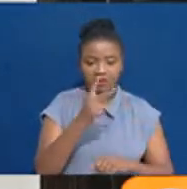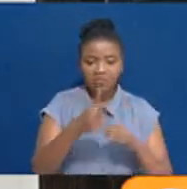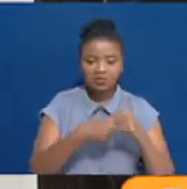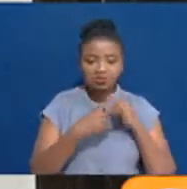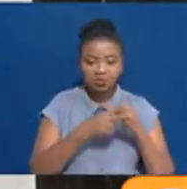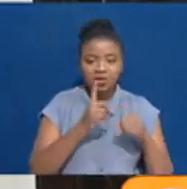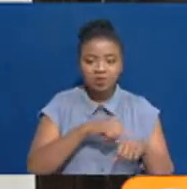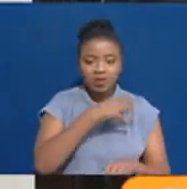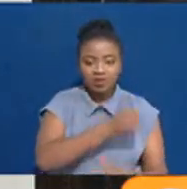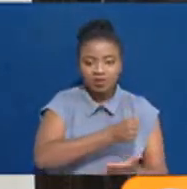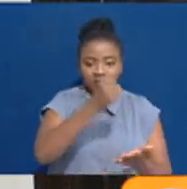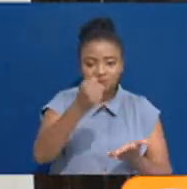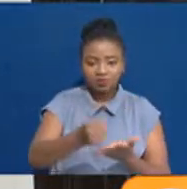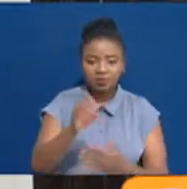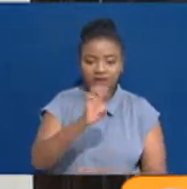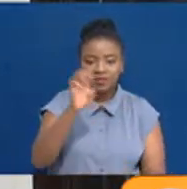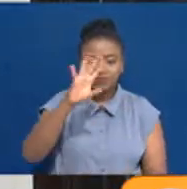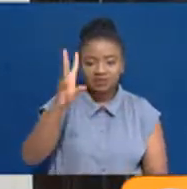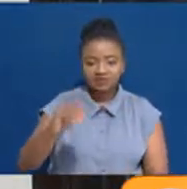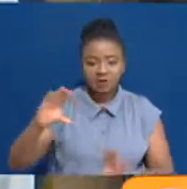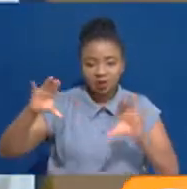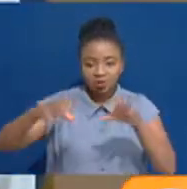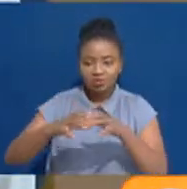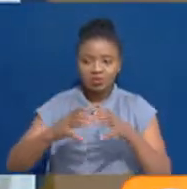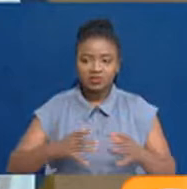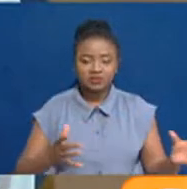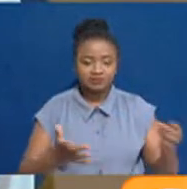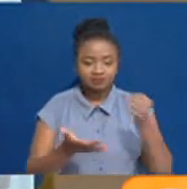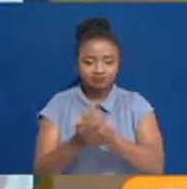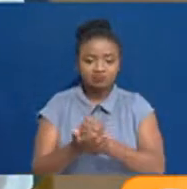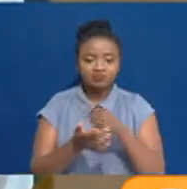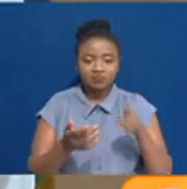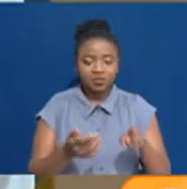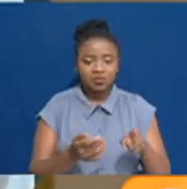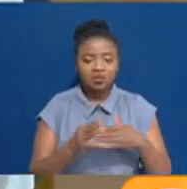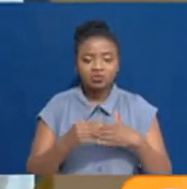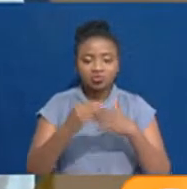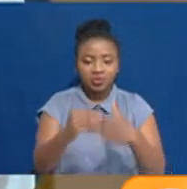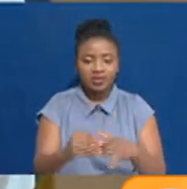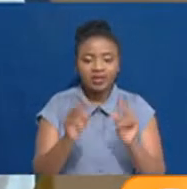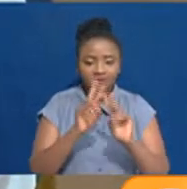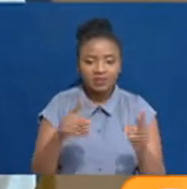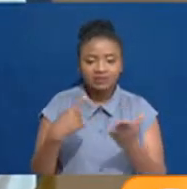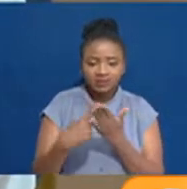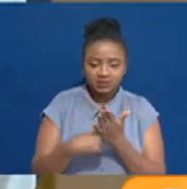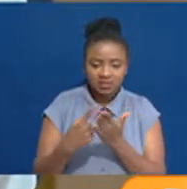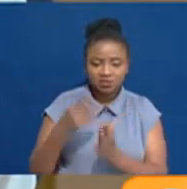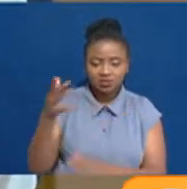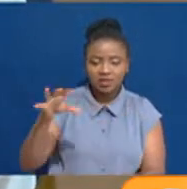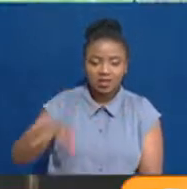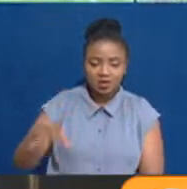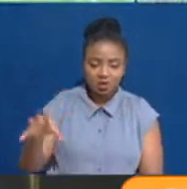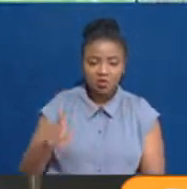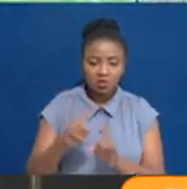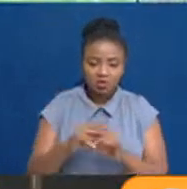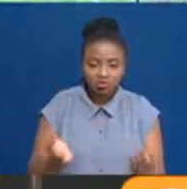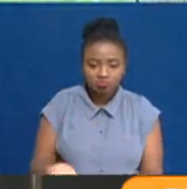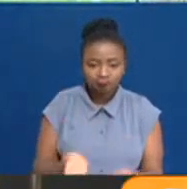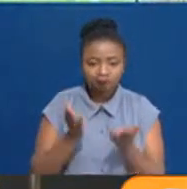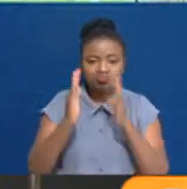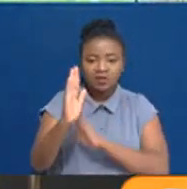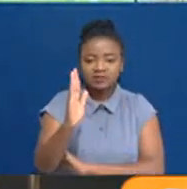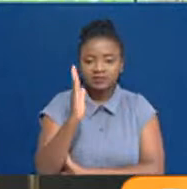was appointed by the East African Community Heads of State to spearhead peace talks and focus on promoting security in the